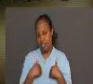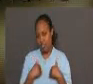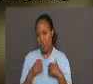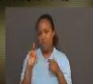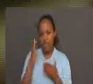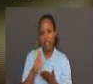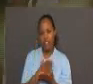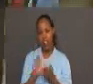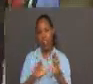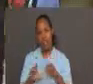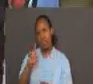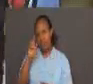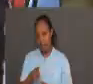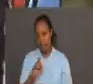involvement.